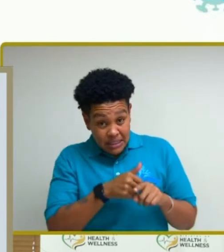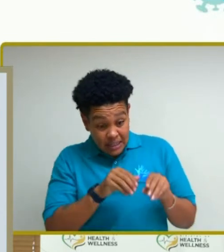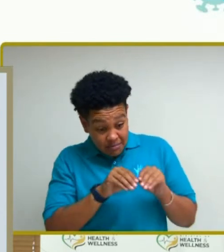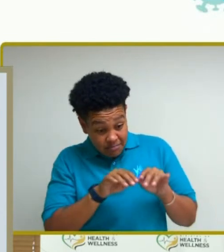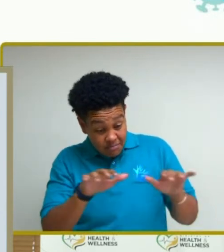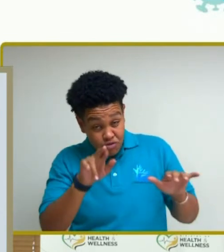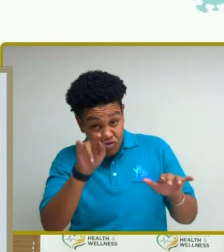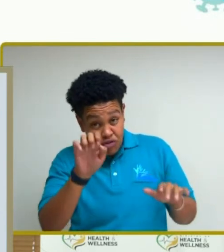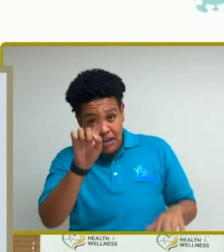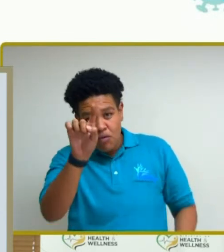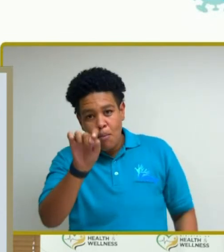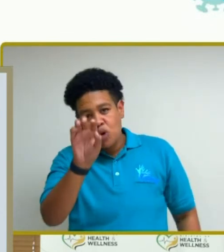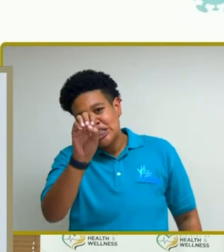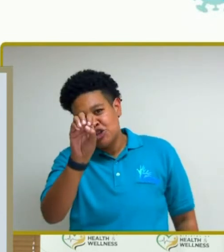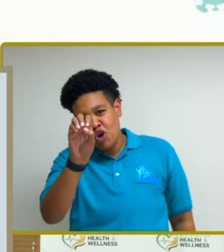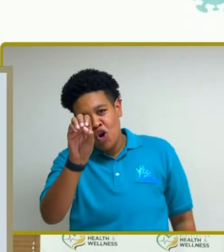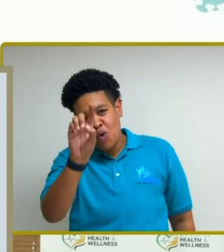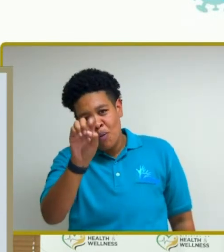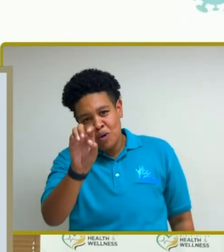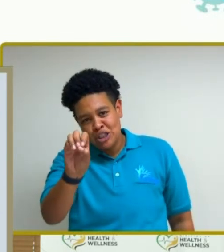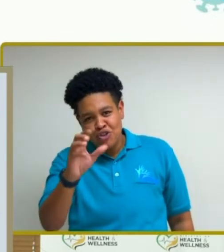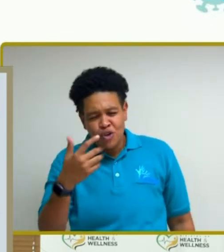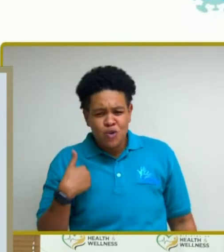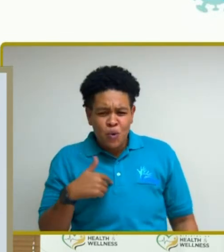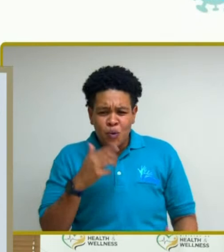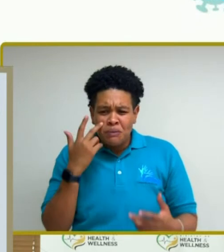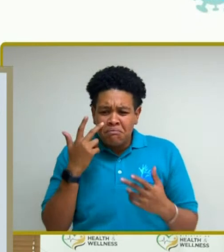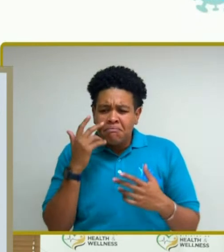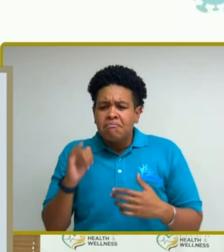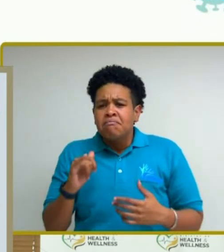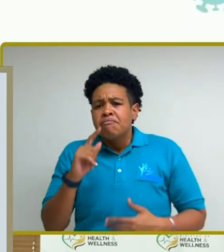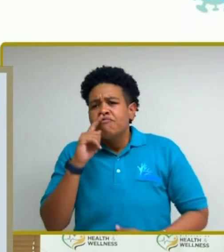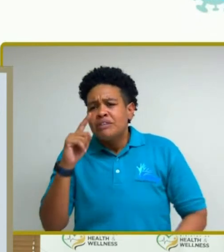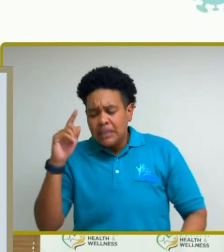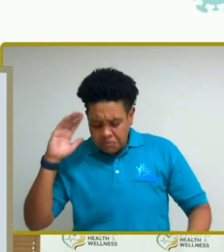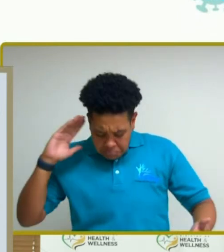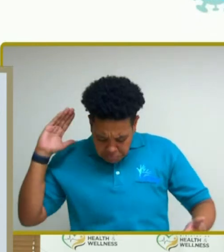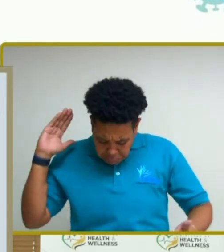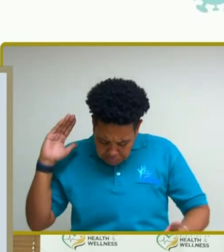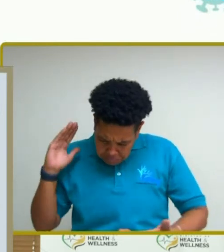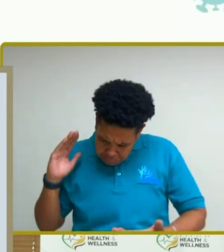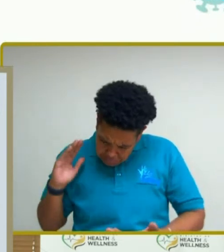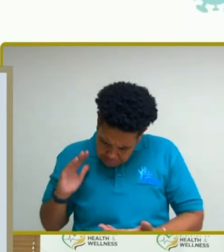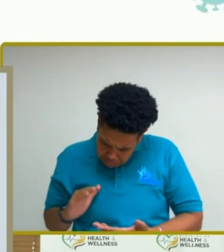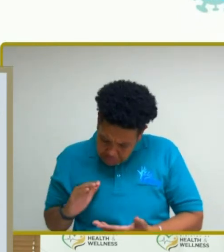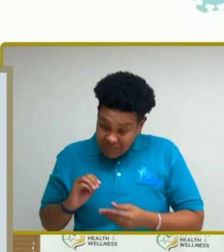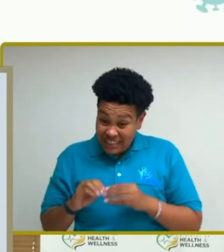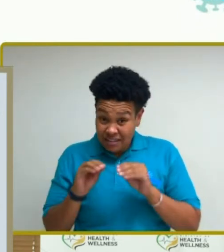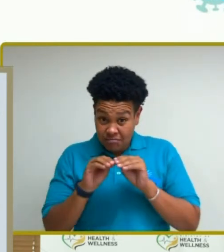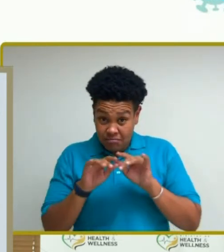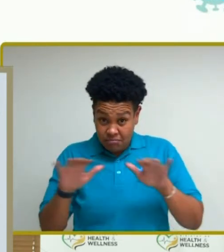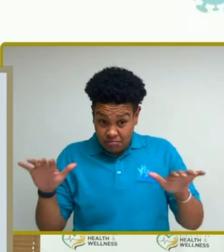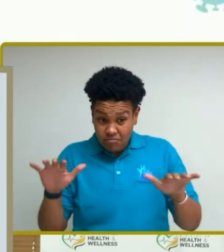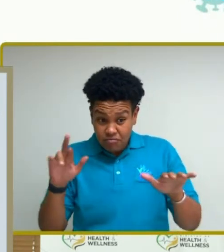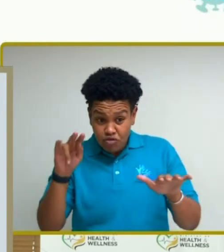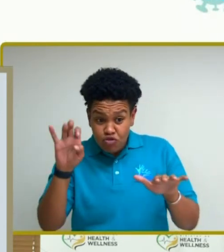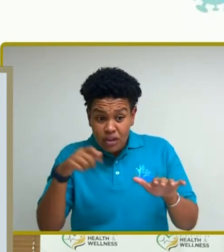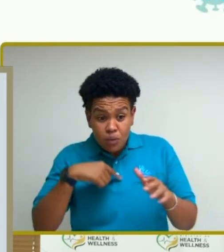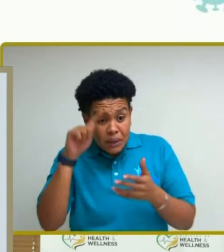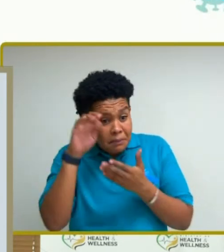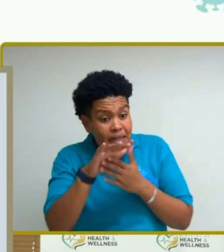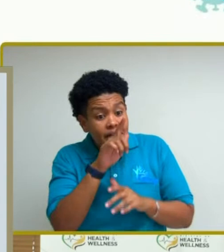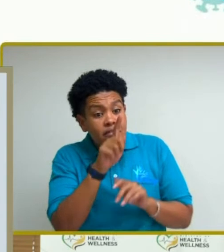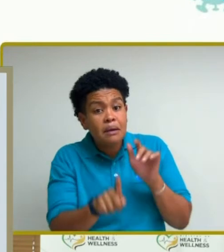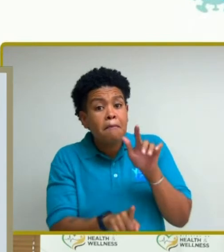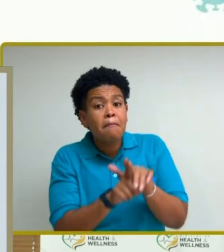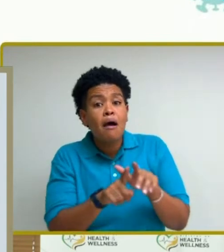of 1.0. So we would have seen a fall in the reproductive rate, and we believe that this is coming